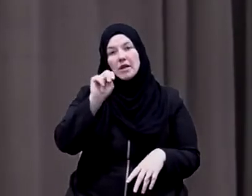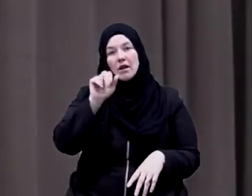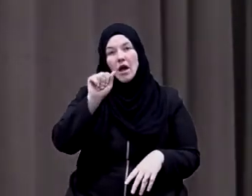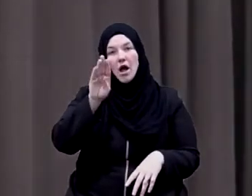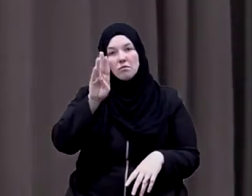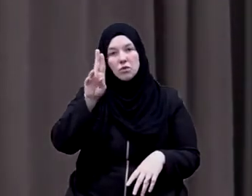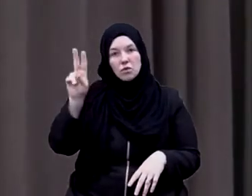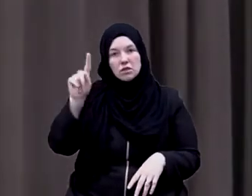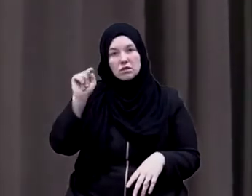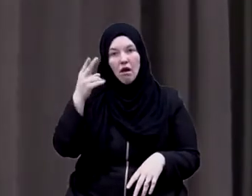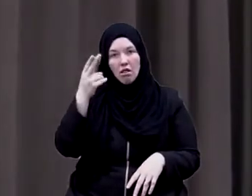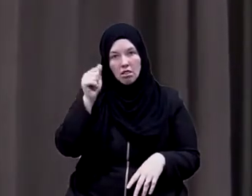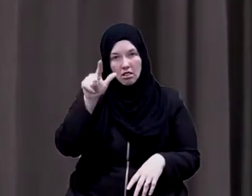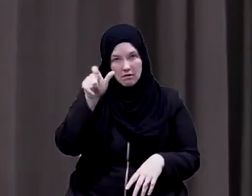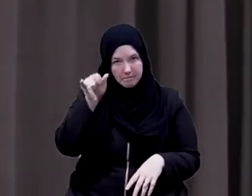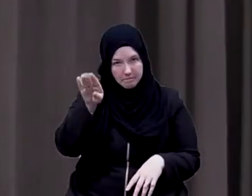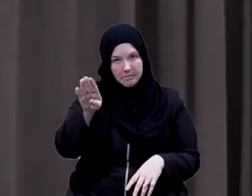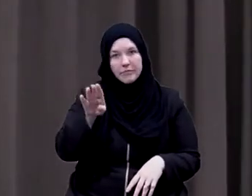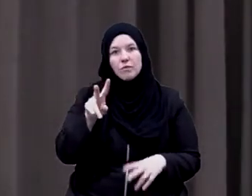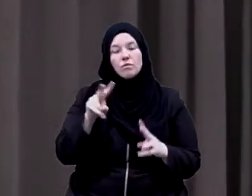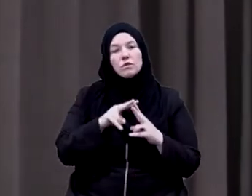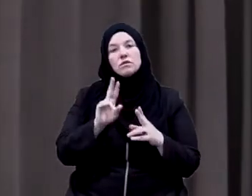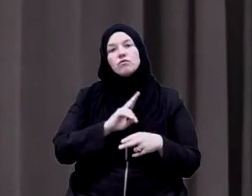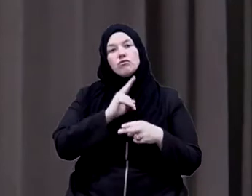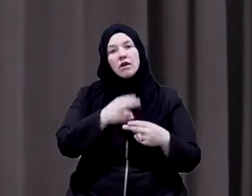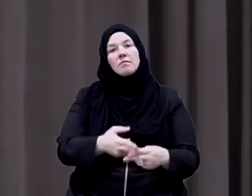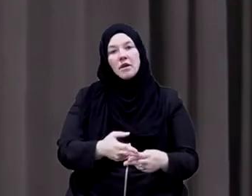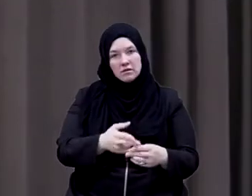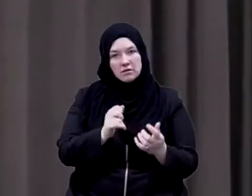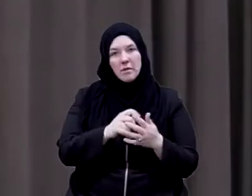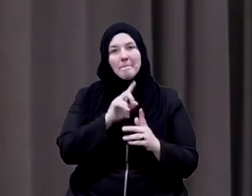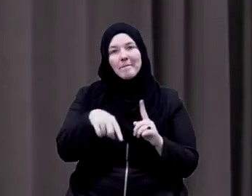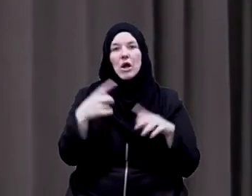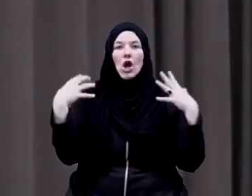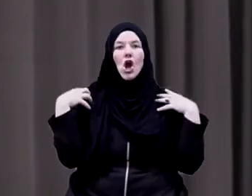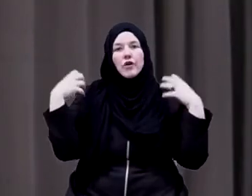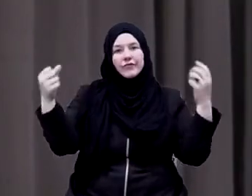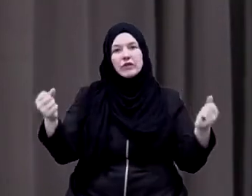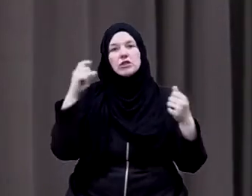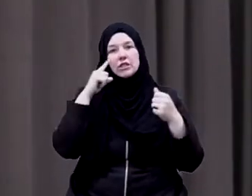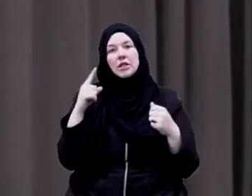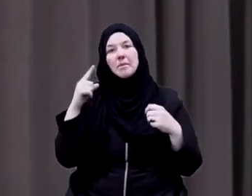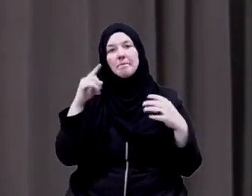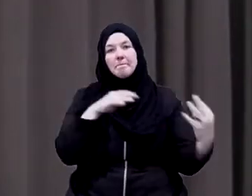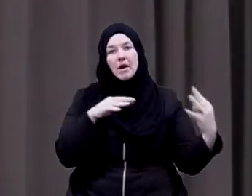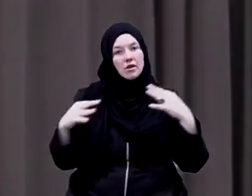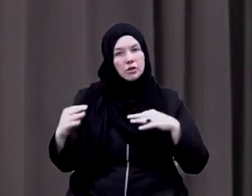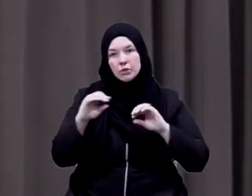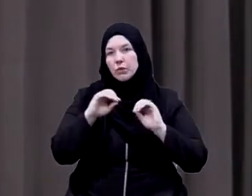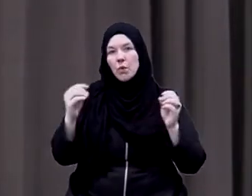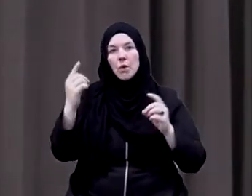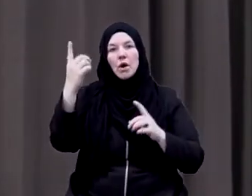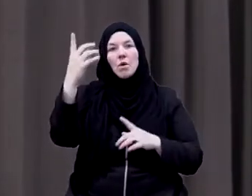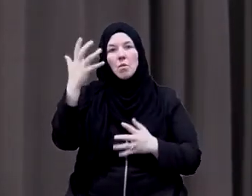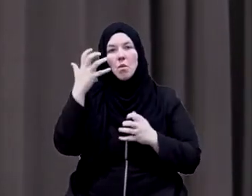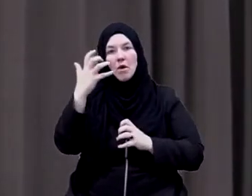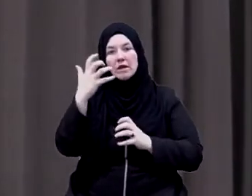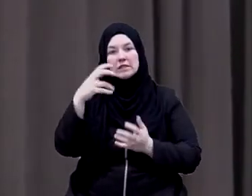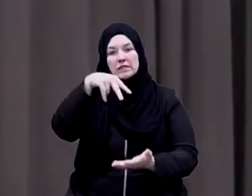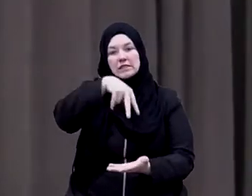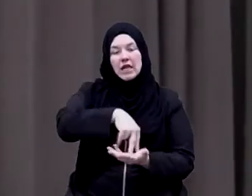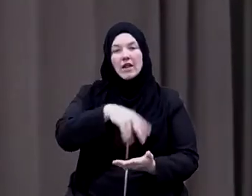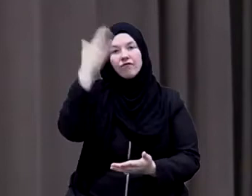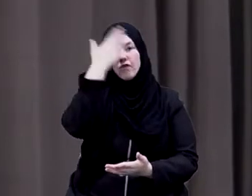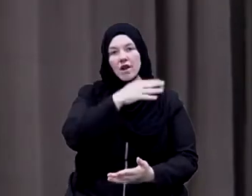radiallahu anhu arda was highly commended for his courage. In the fights, there is no one who would want to stand in front of